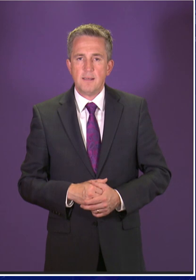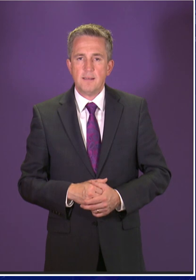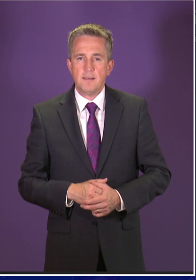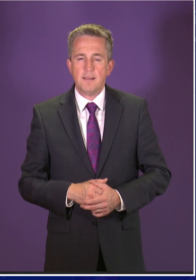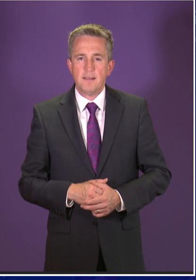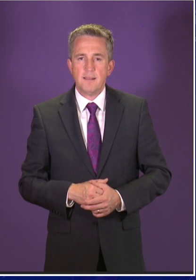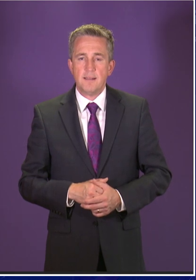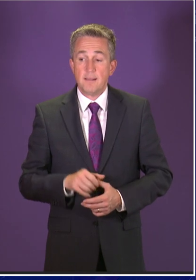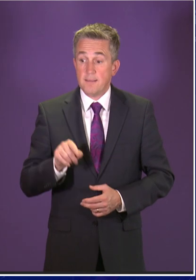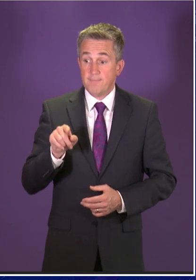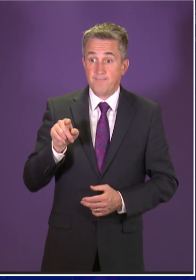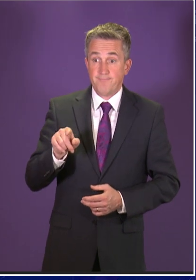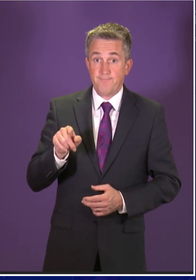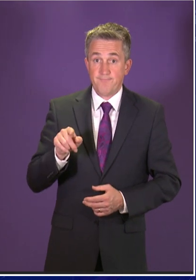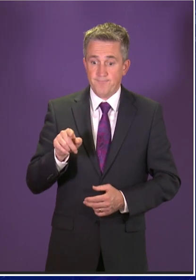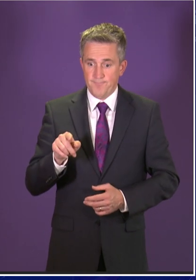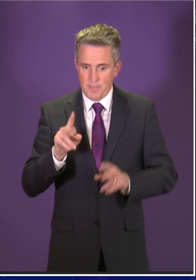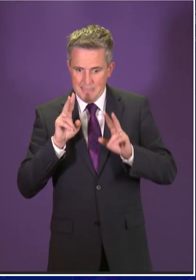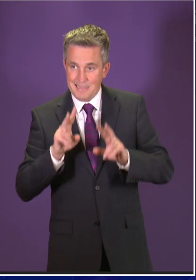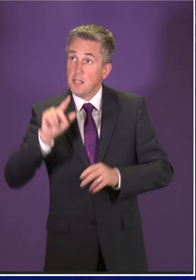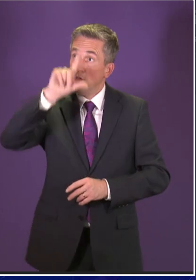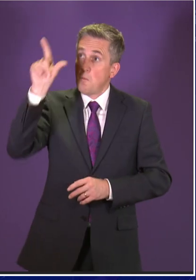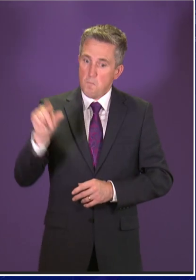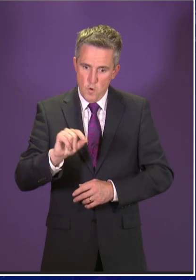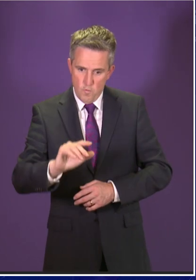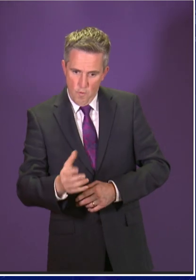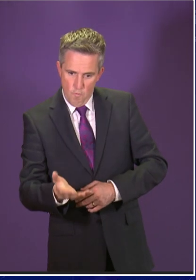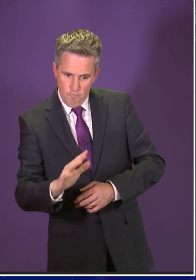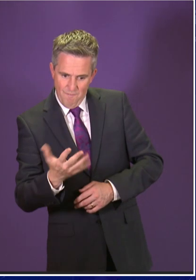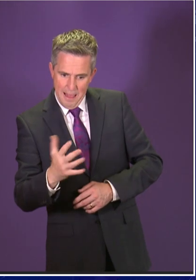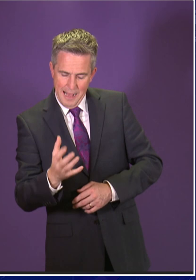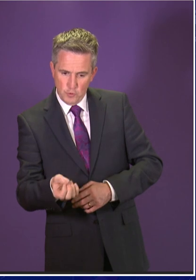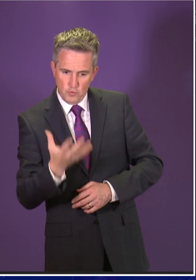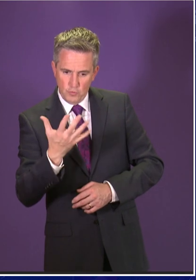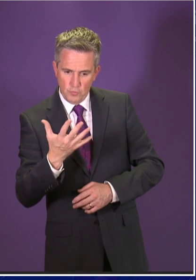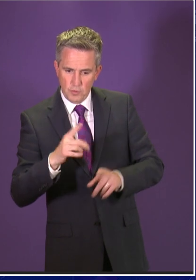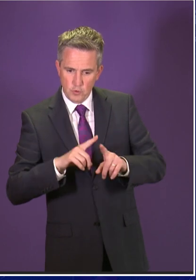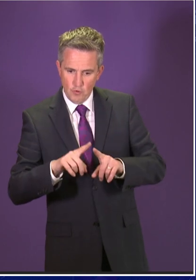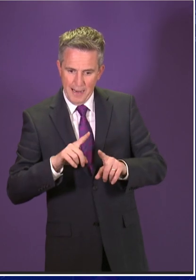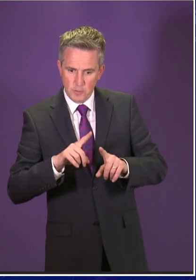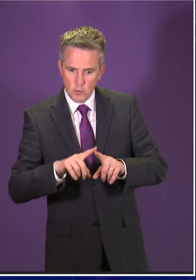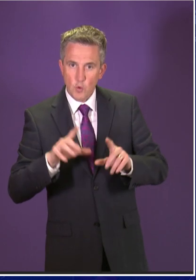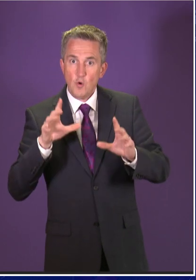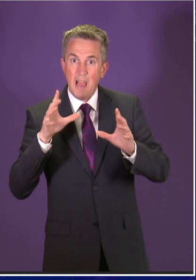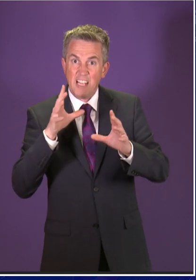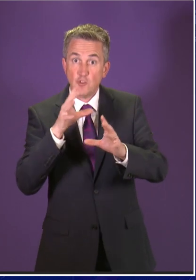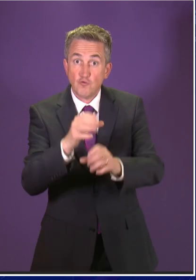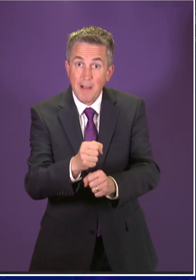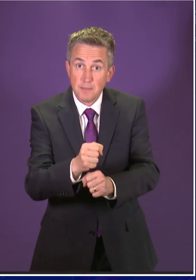Extending his arms towards the reflection of the moon on the river with an attempt to grasp